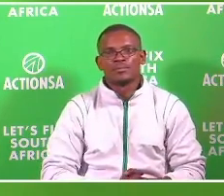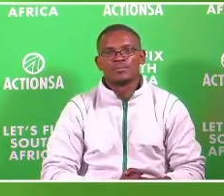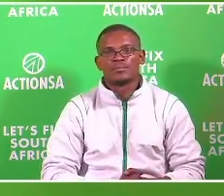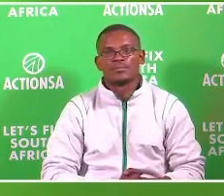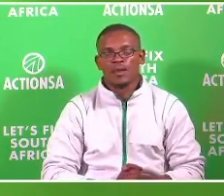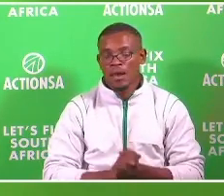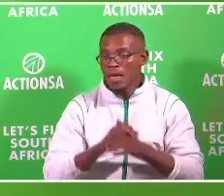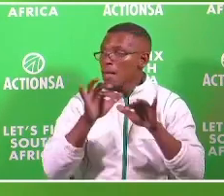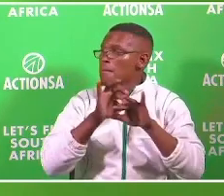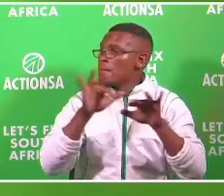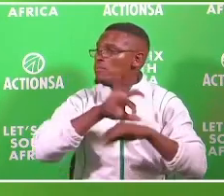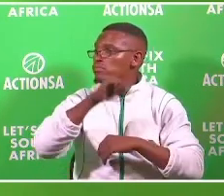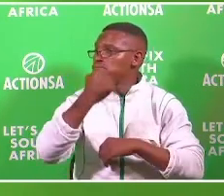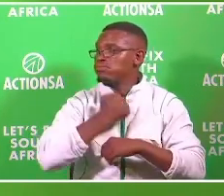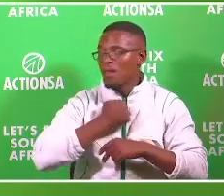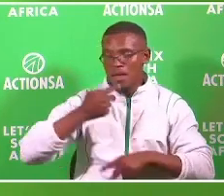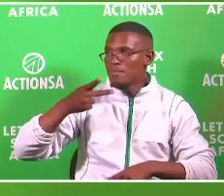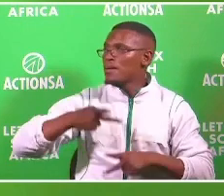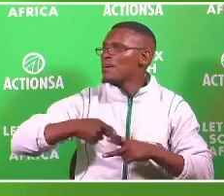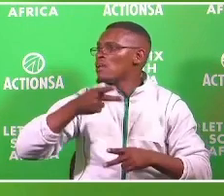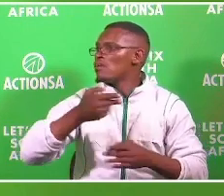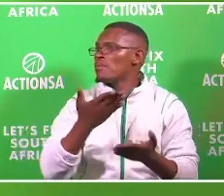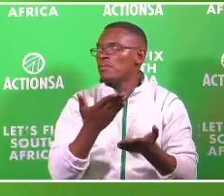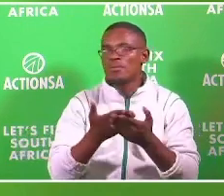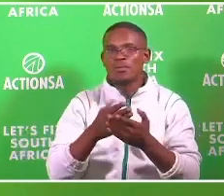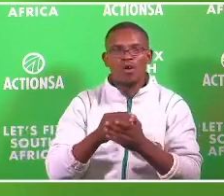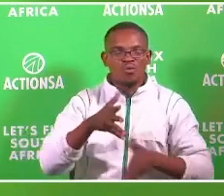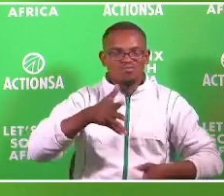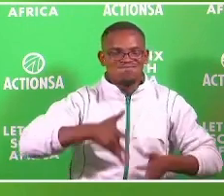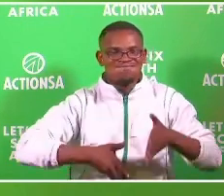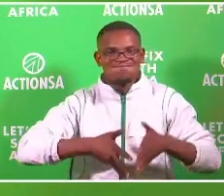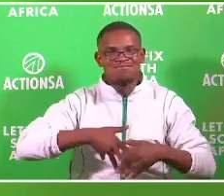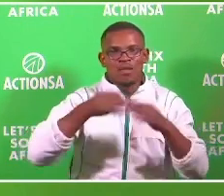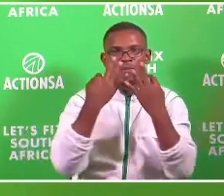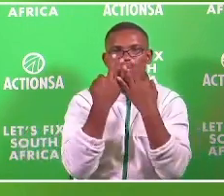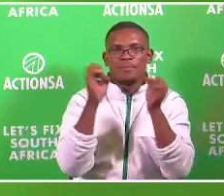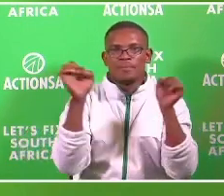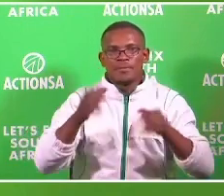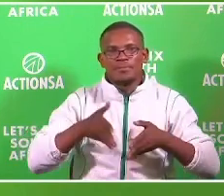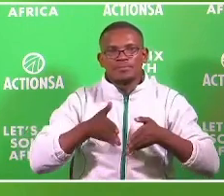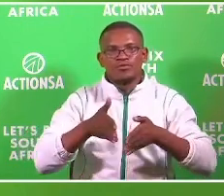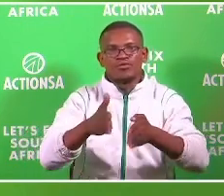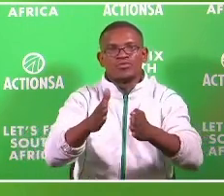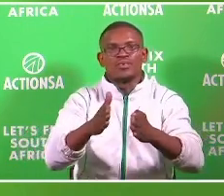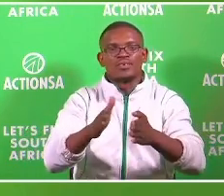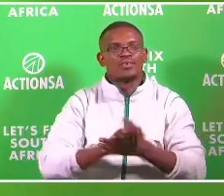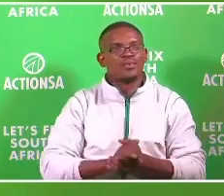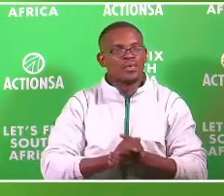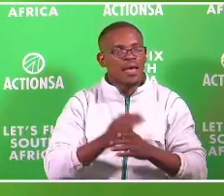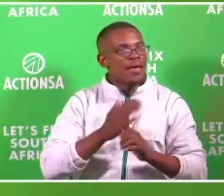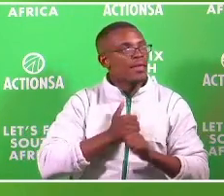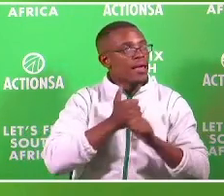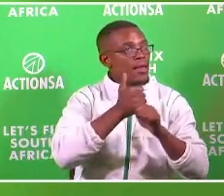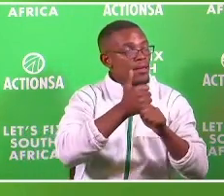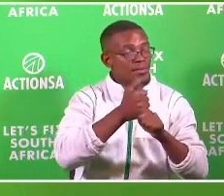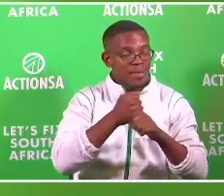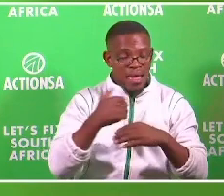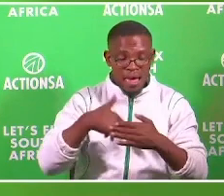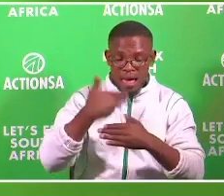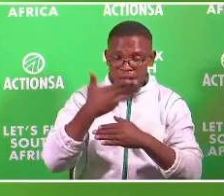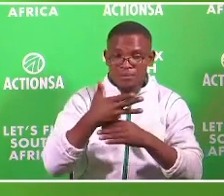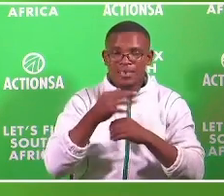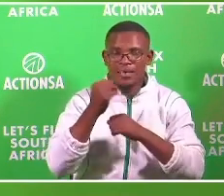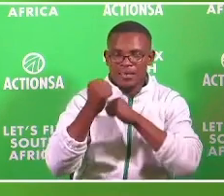Our people will finally be able to walk freely in our streets. Delegates, after years of